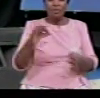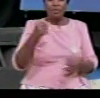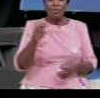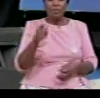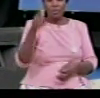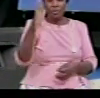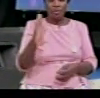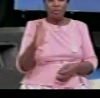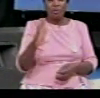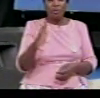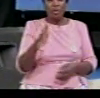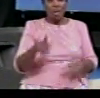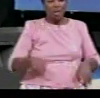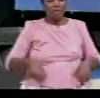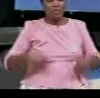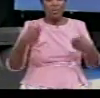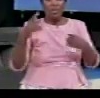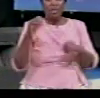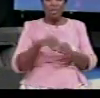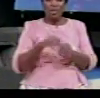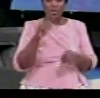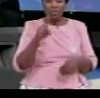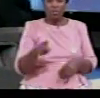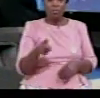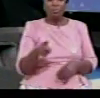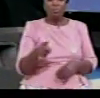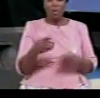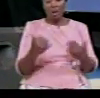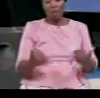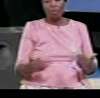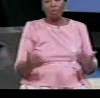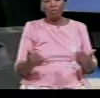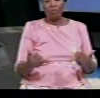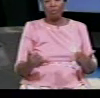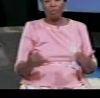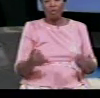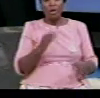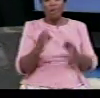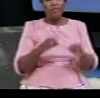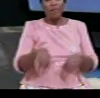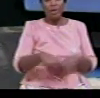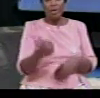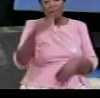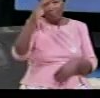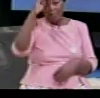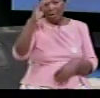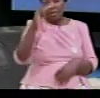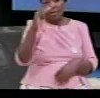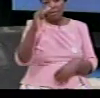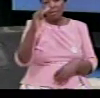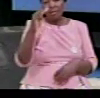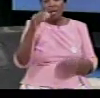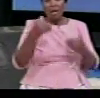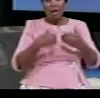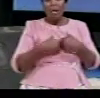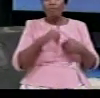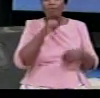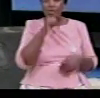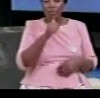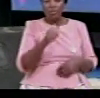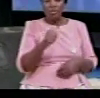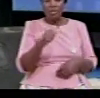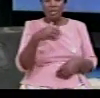God dwelleth in you. Now, if any man have not